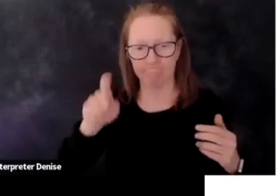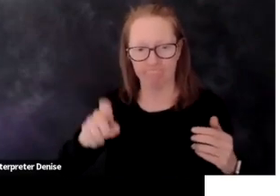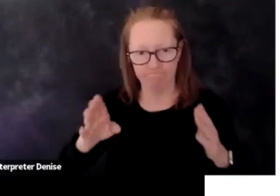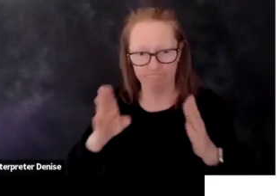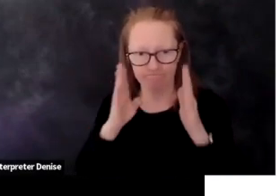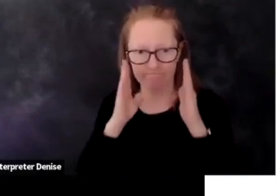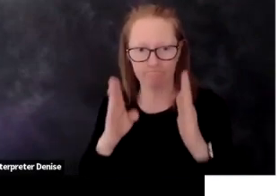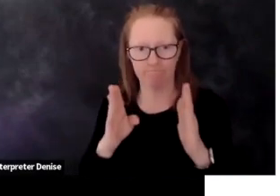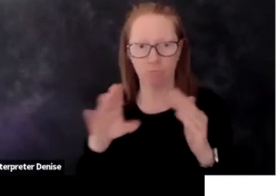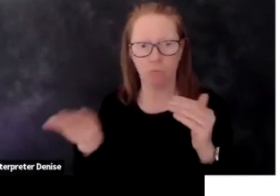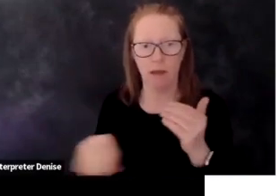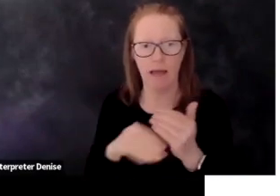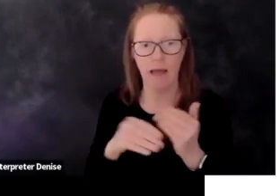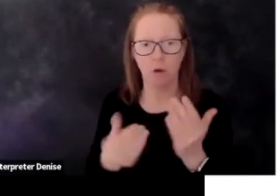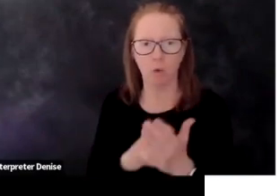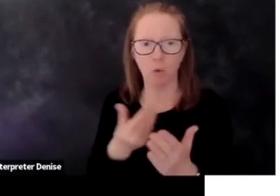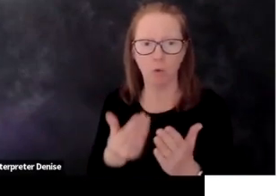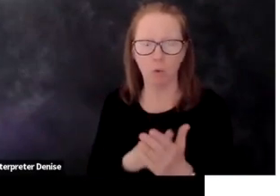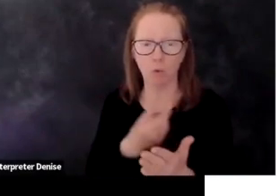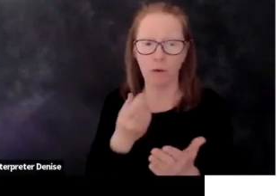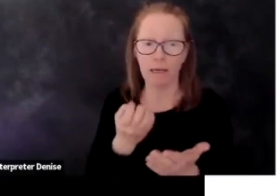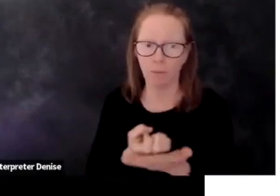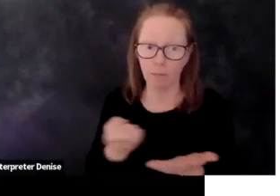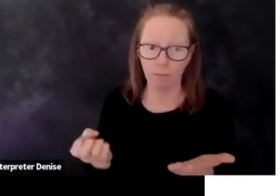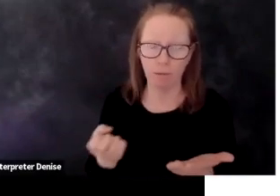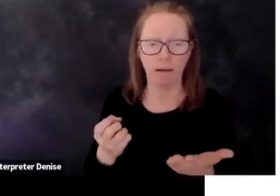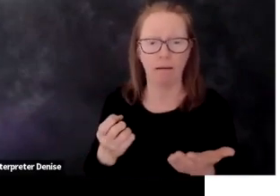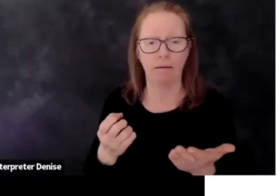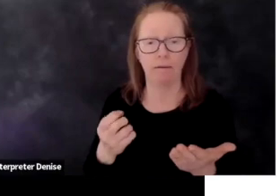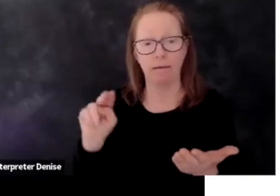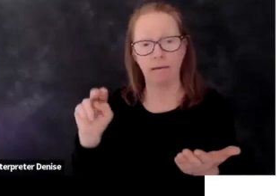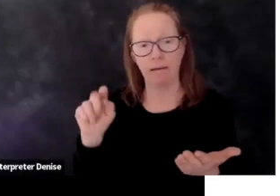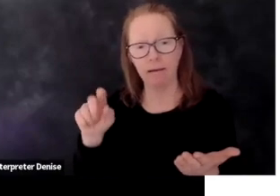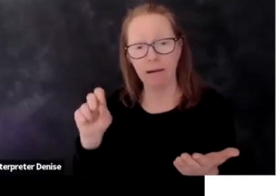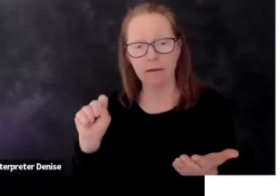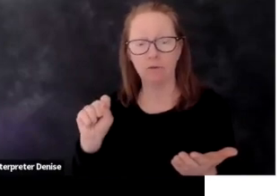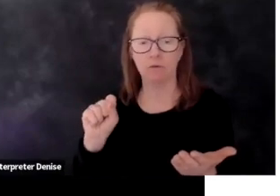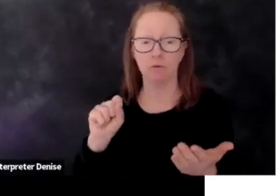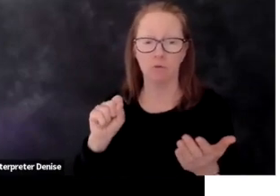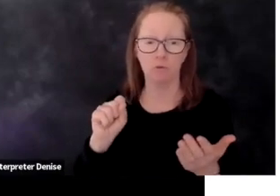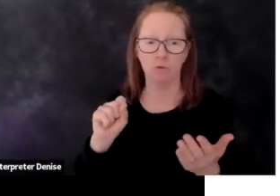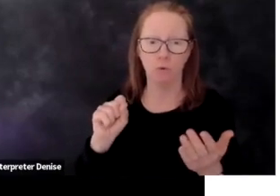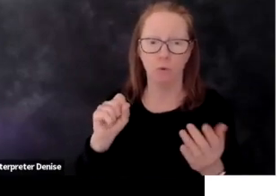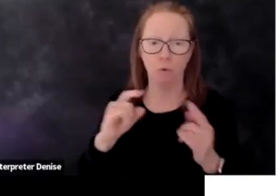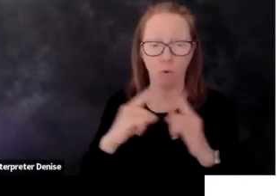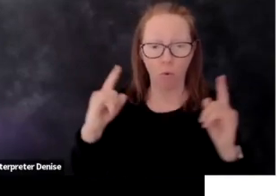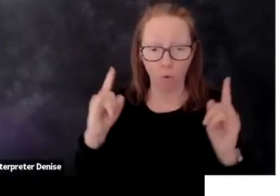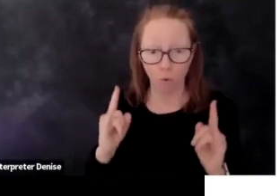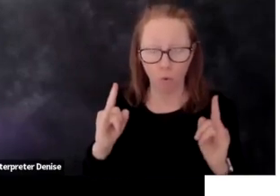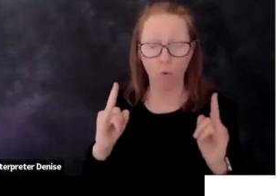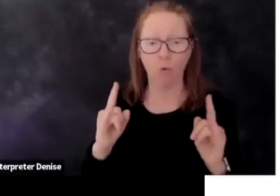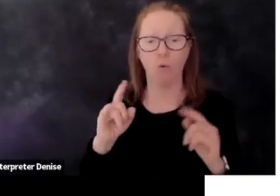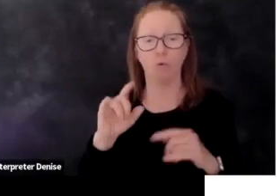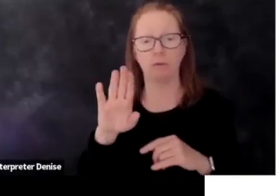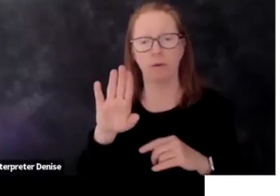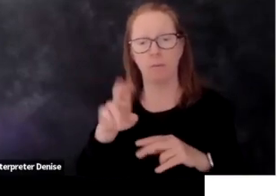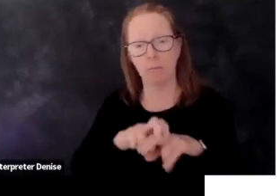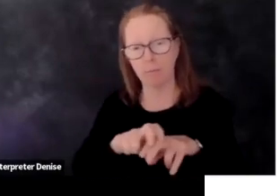that's nets, goals, benches, a few more items to facilitate and supply